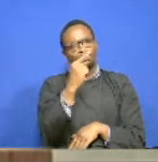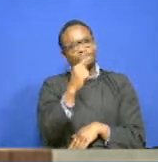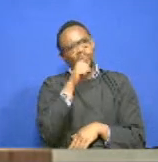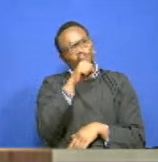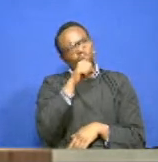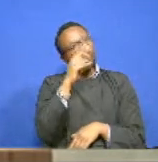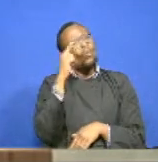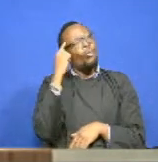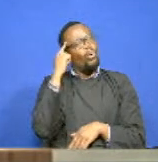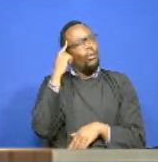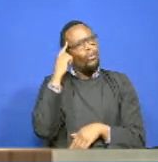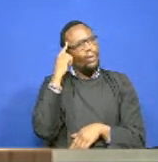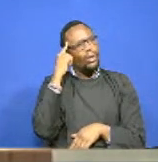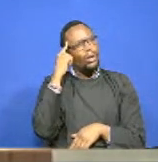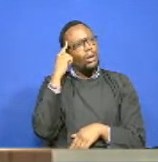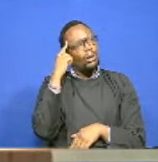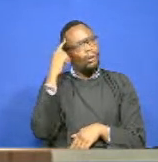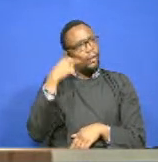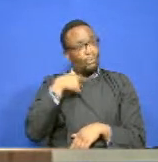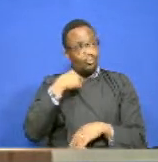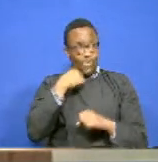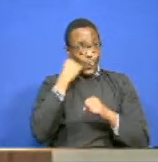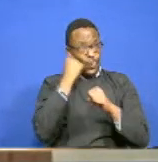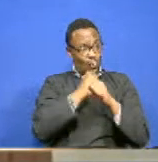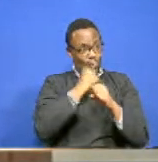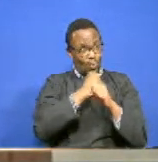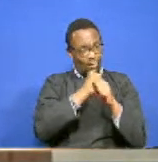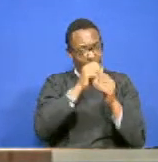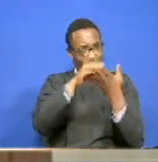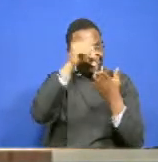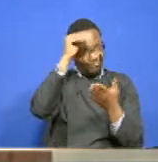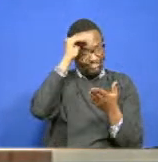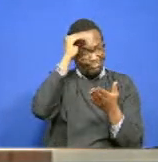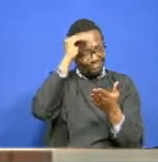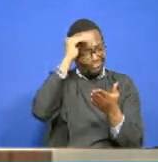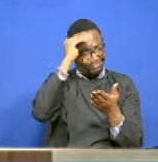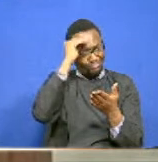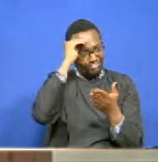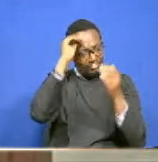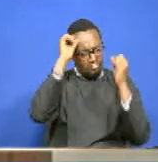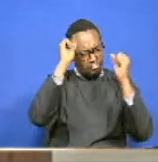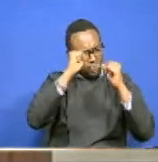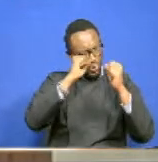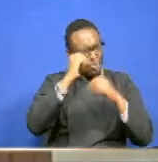think I will work hard for my education and I will become a